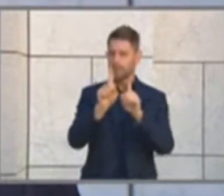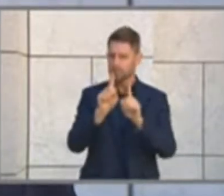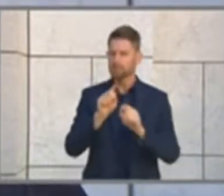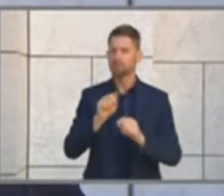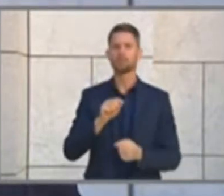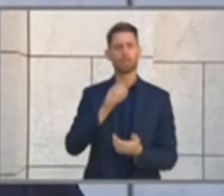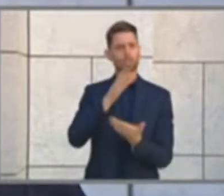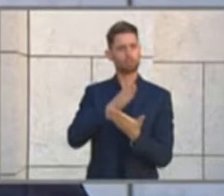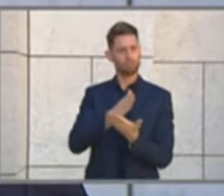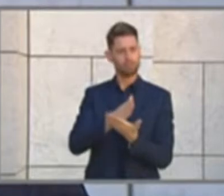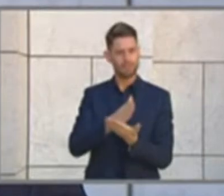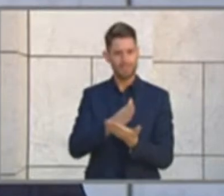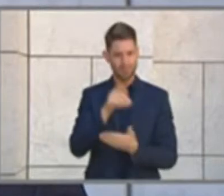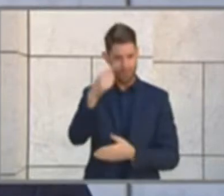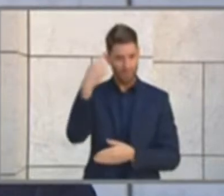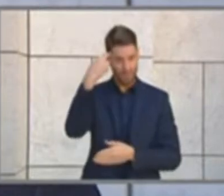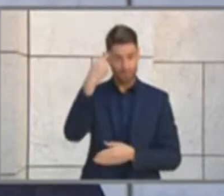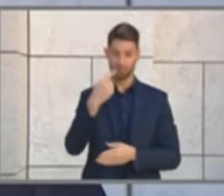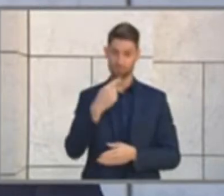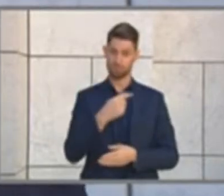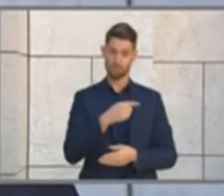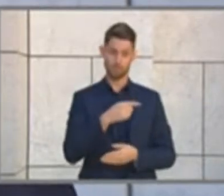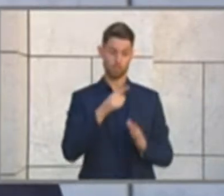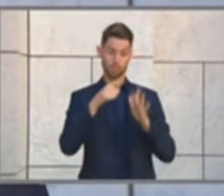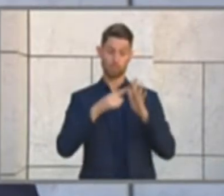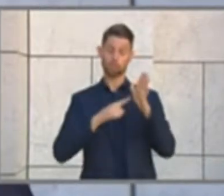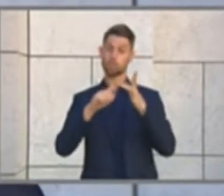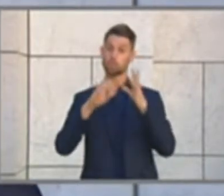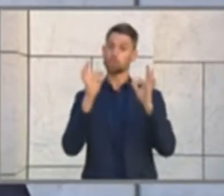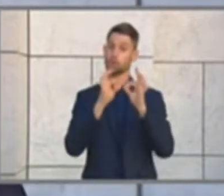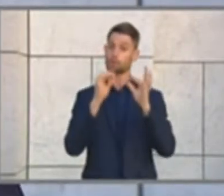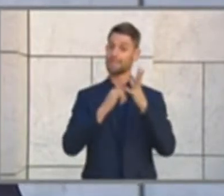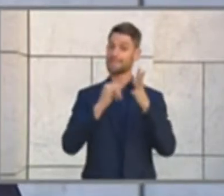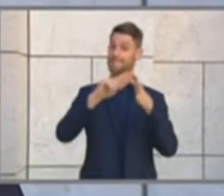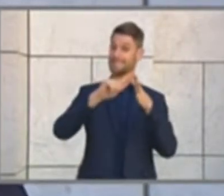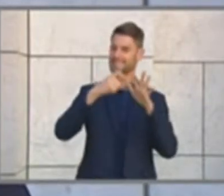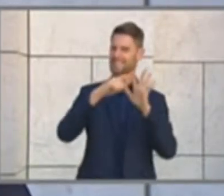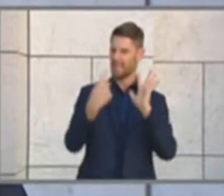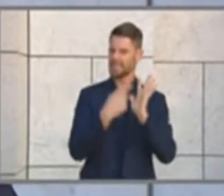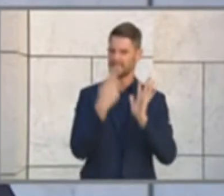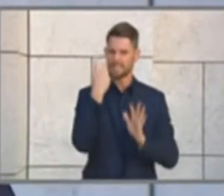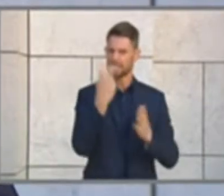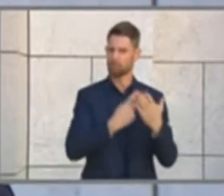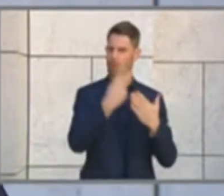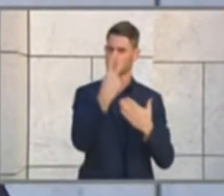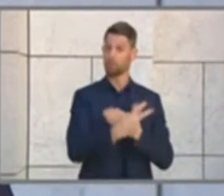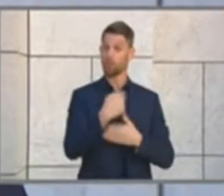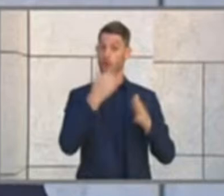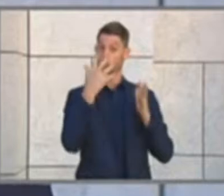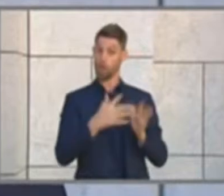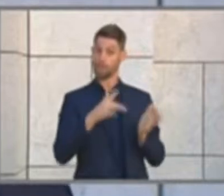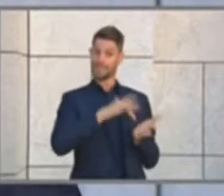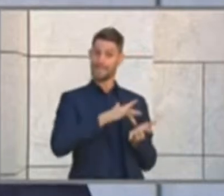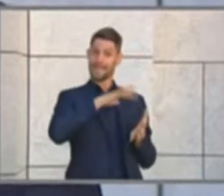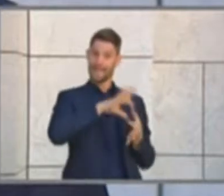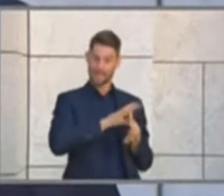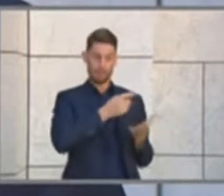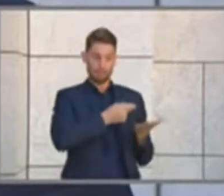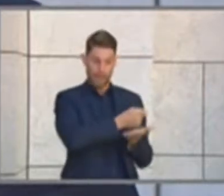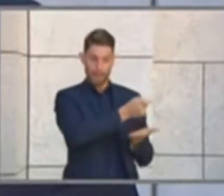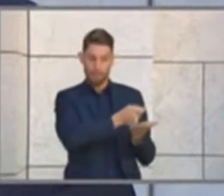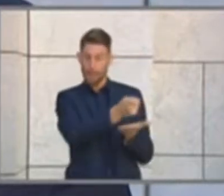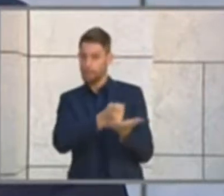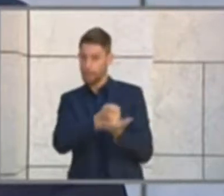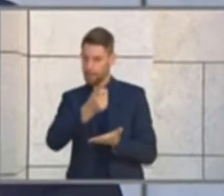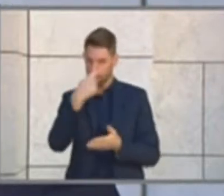have what are effectively unemployment benefits through Job Seeker at the levels that they are, that when you do that, that can provide,